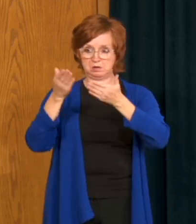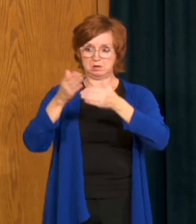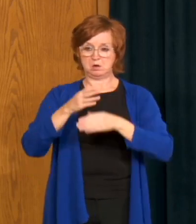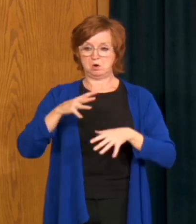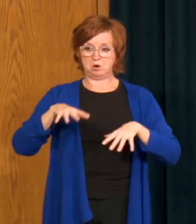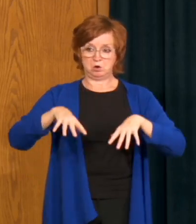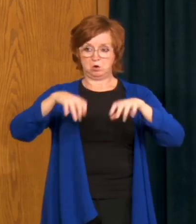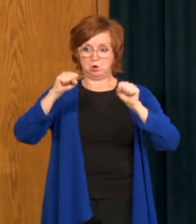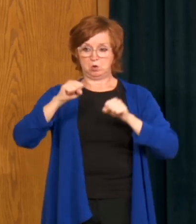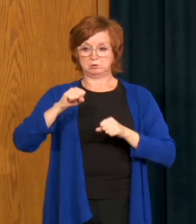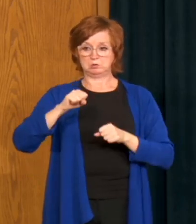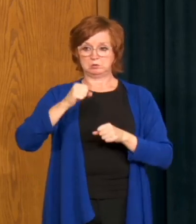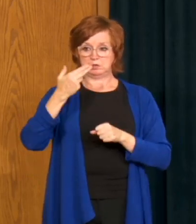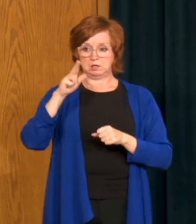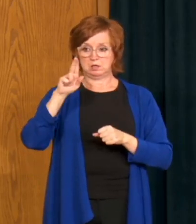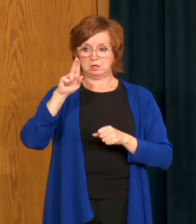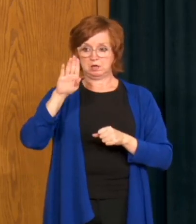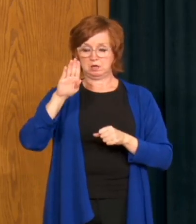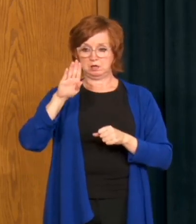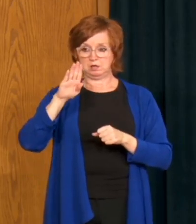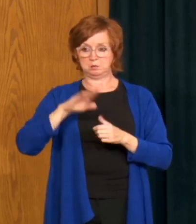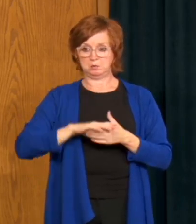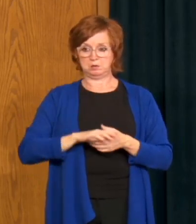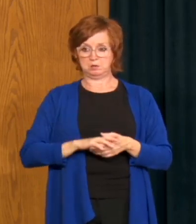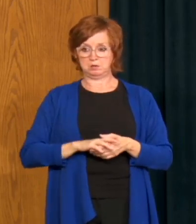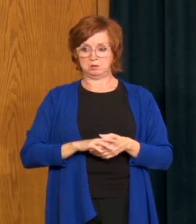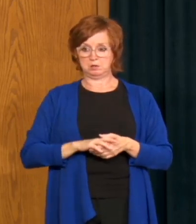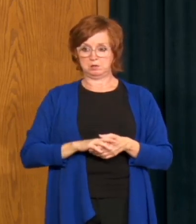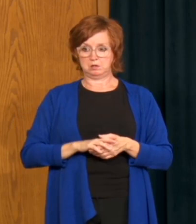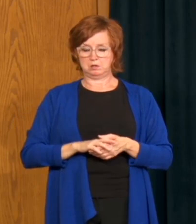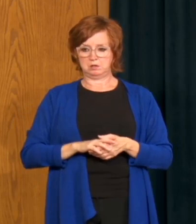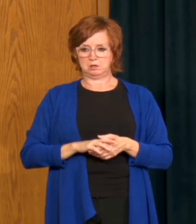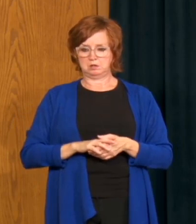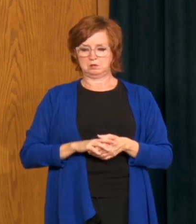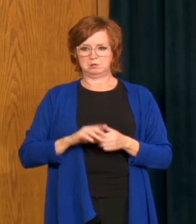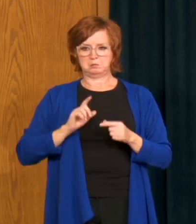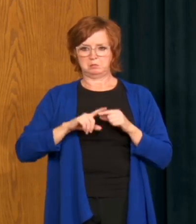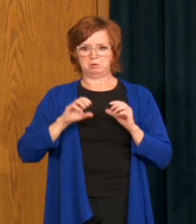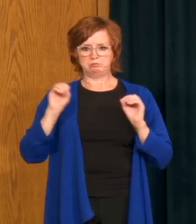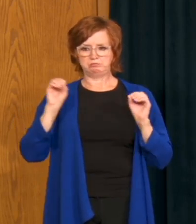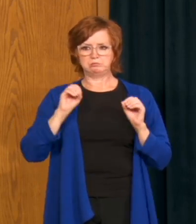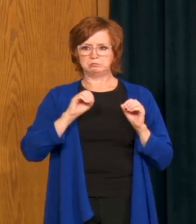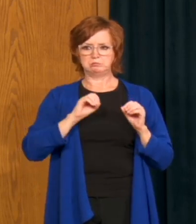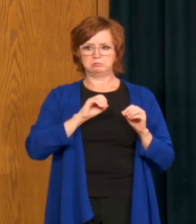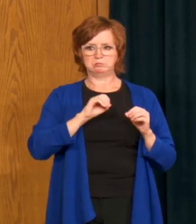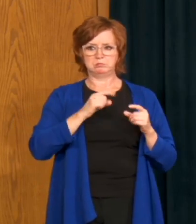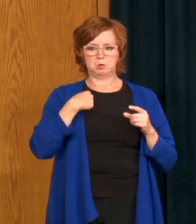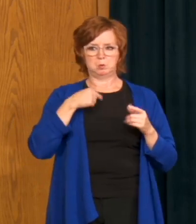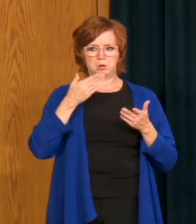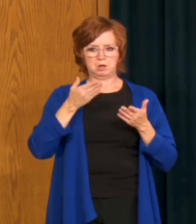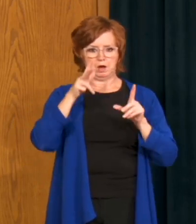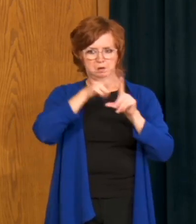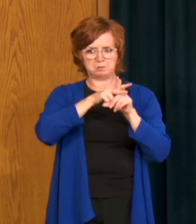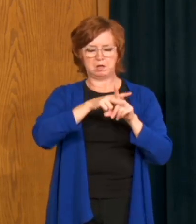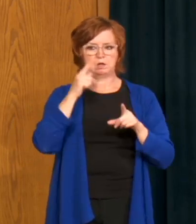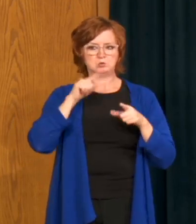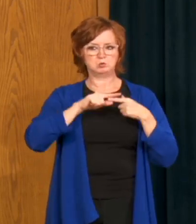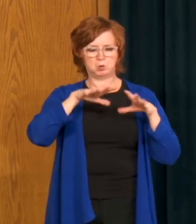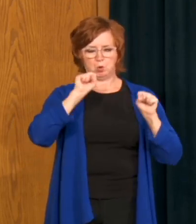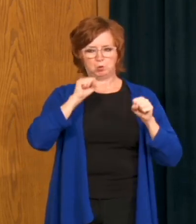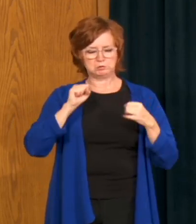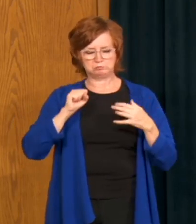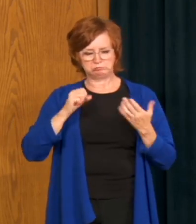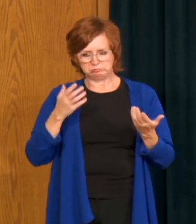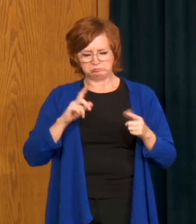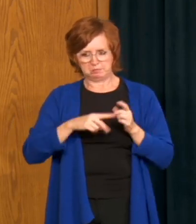particular application for the hub model here in Regina, and we move forward with this. Yes, because we do believe in the success of the football